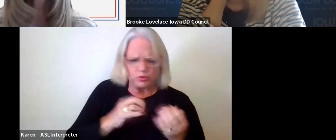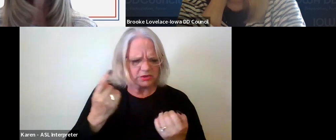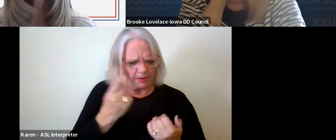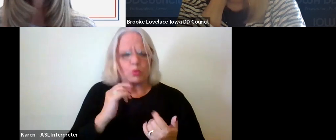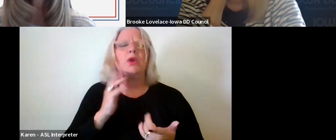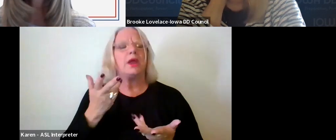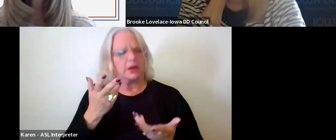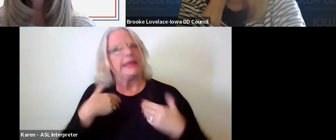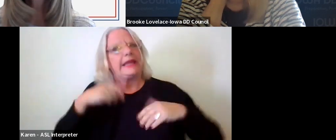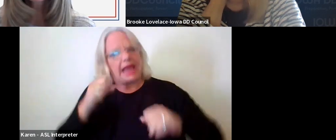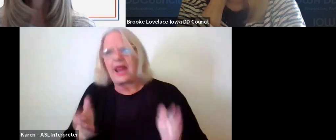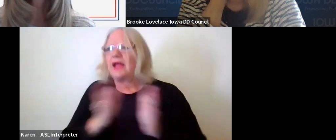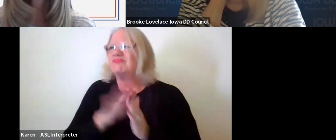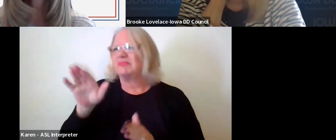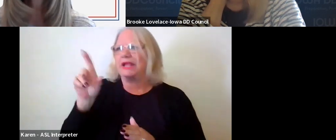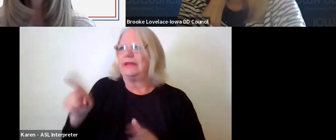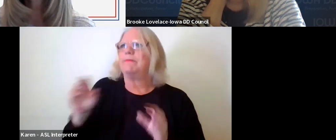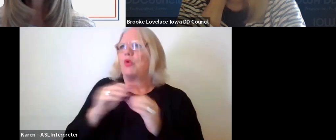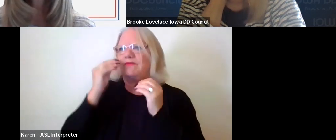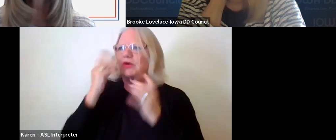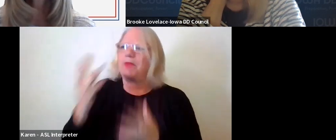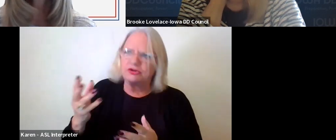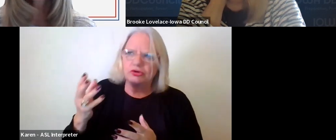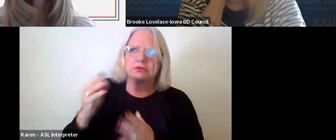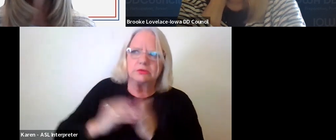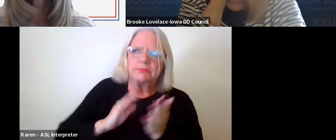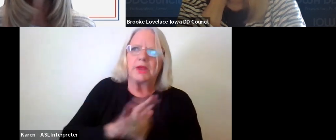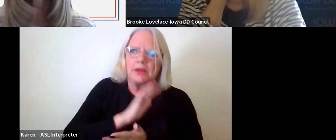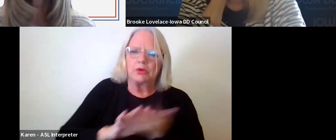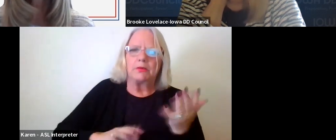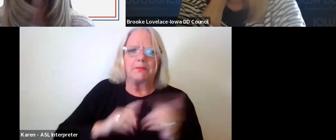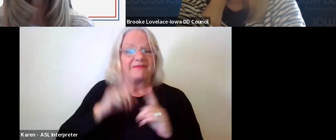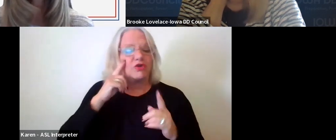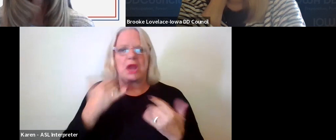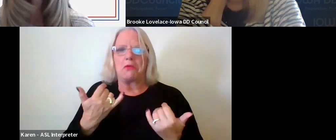verify something, that we can ask for information as we go along.